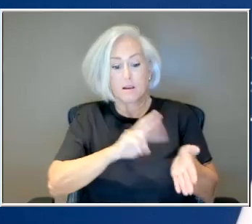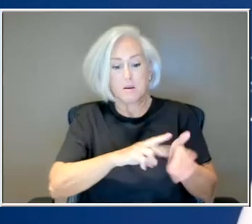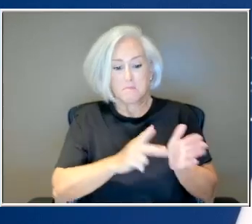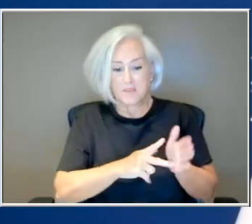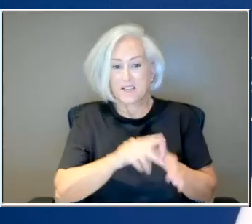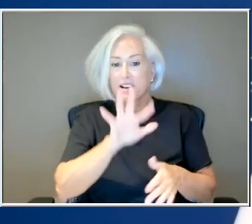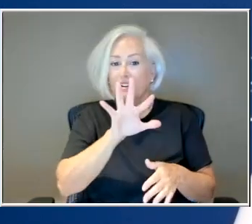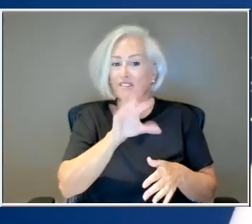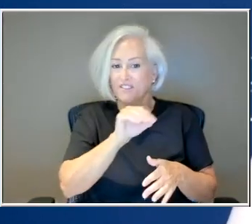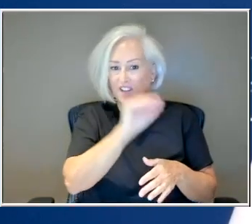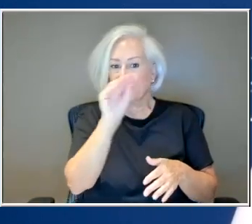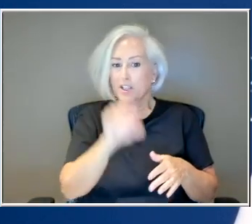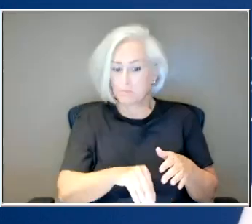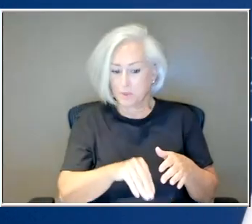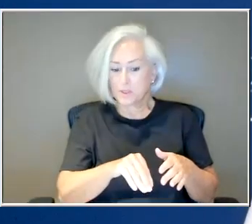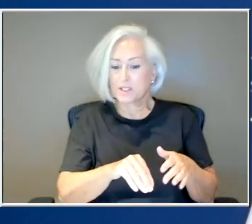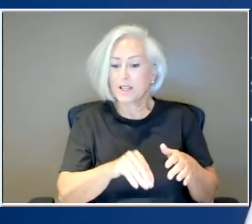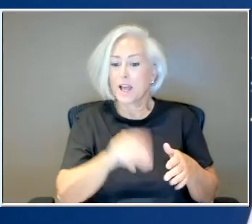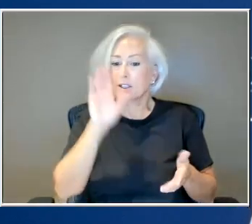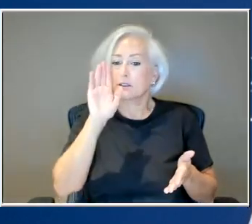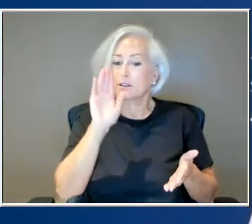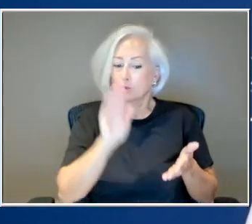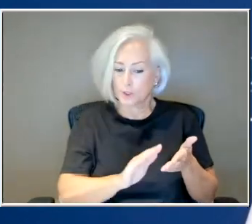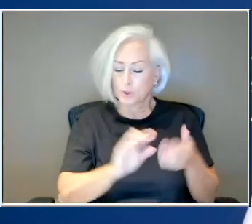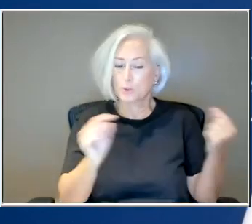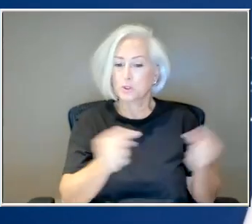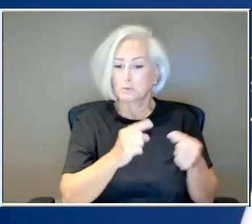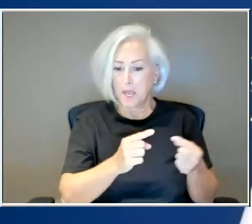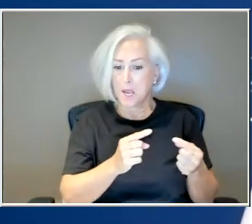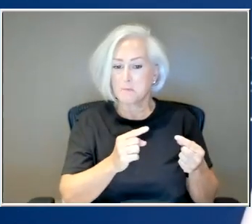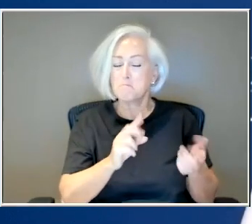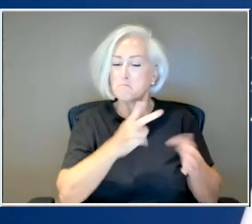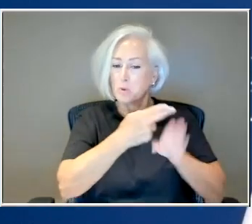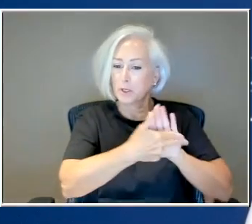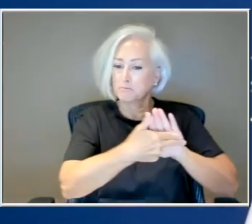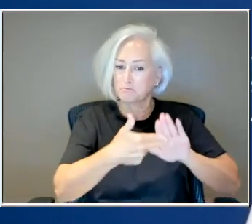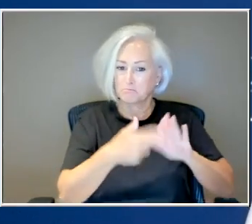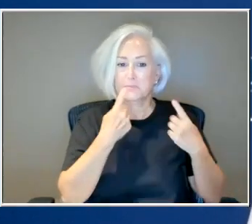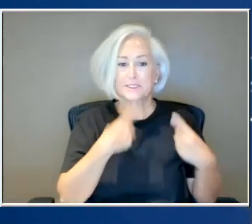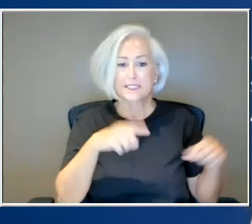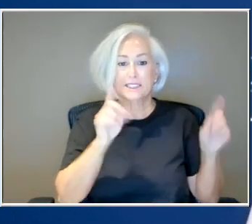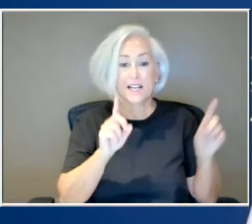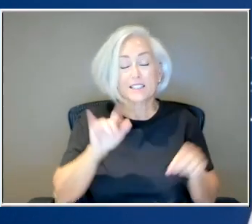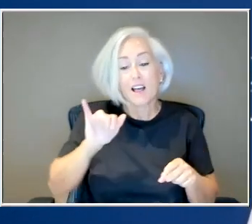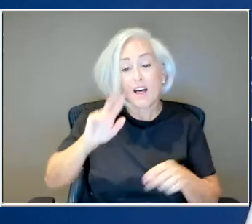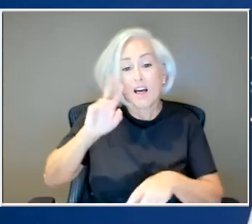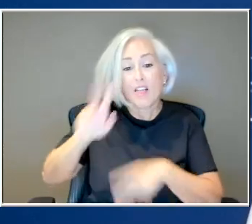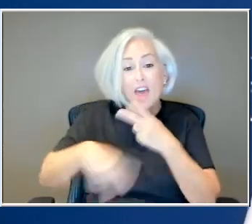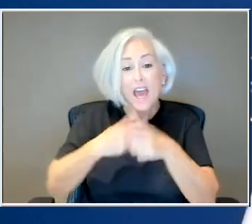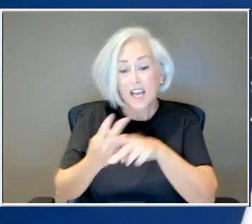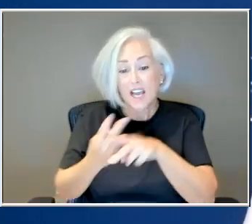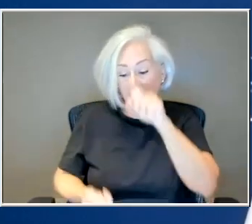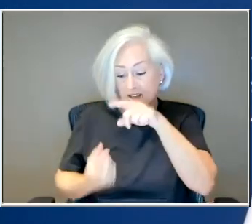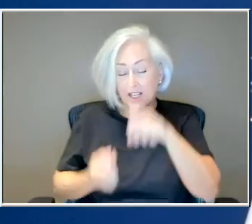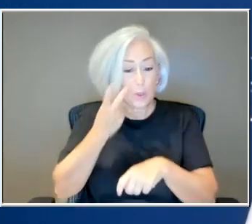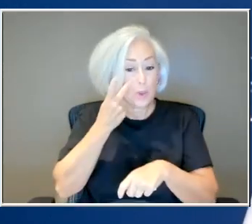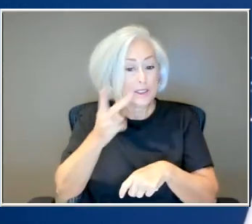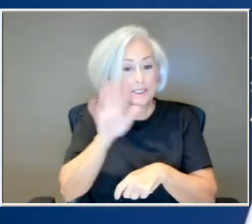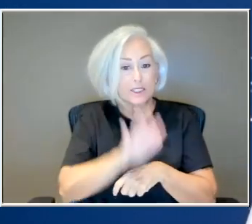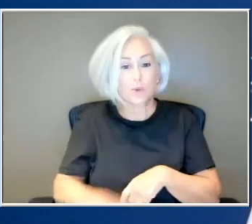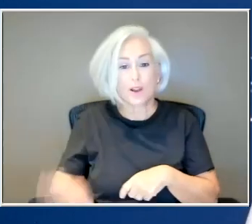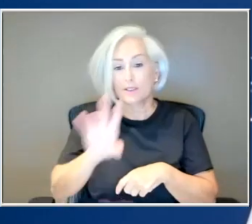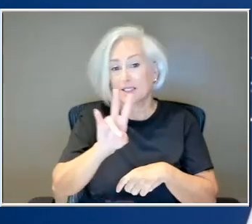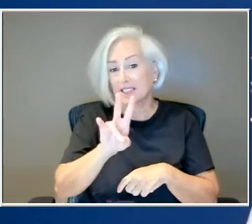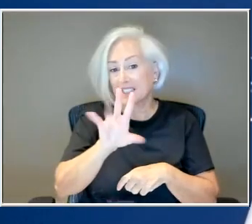has at least 50% relief, we believe it works. And I would say for this type of stimulation, in the studies, we mostly are seeing 75 to 85% of patients